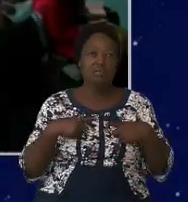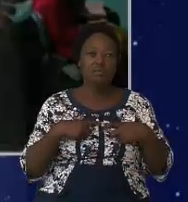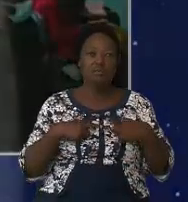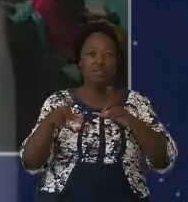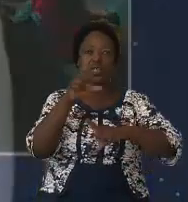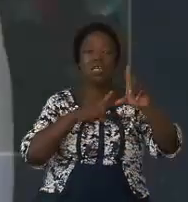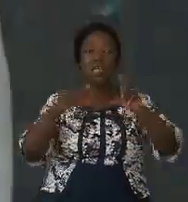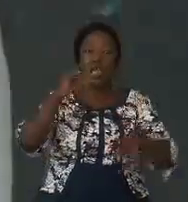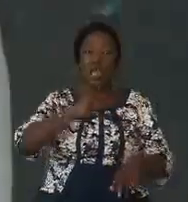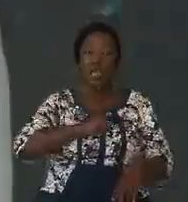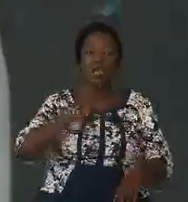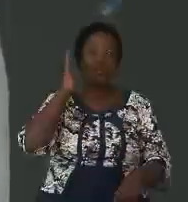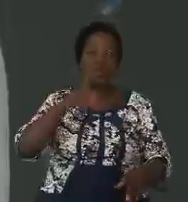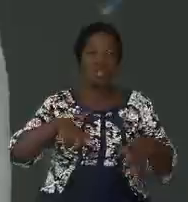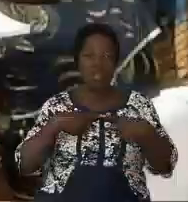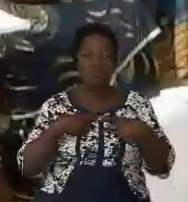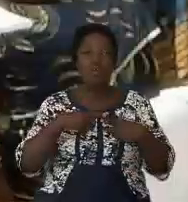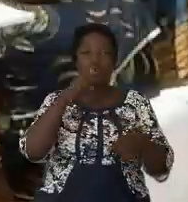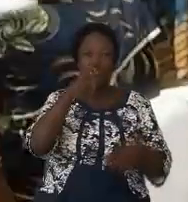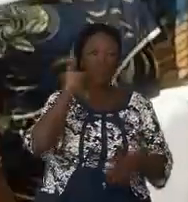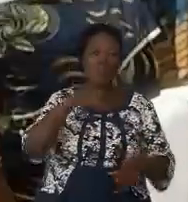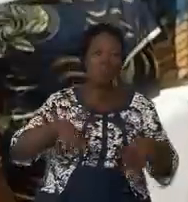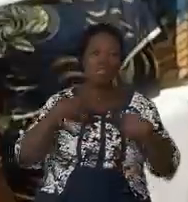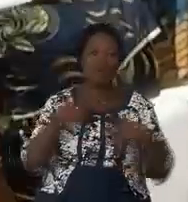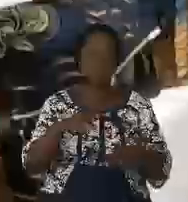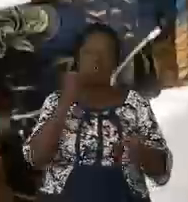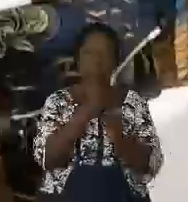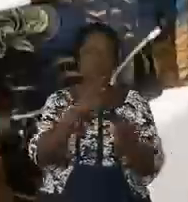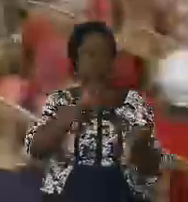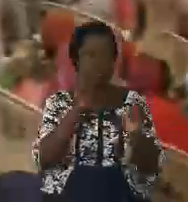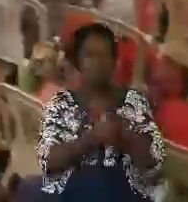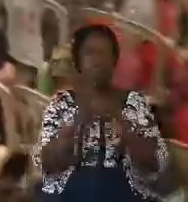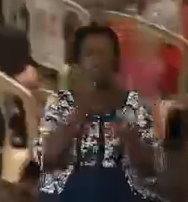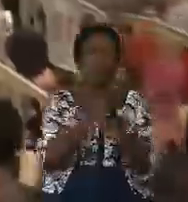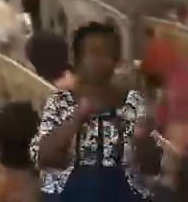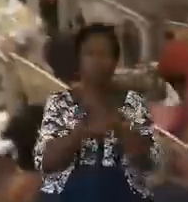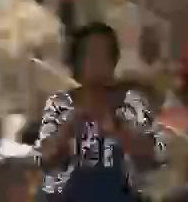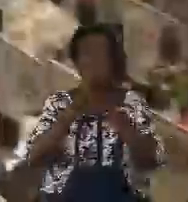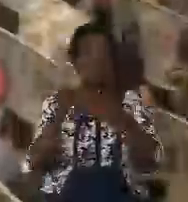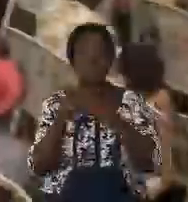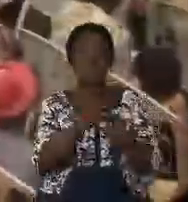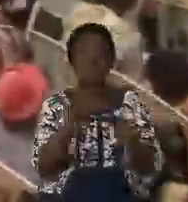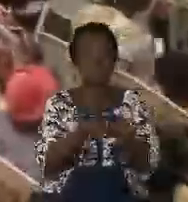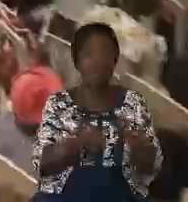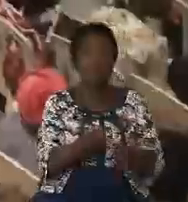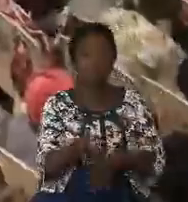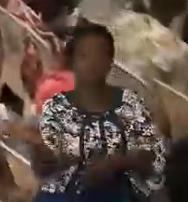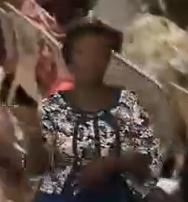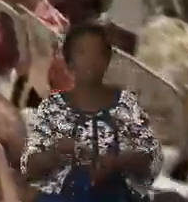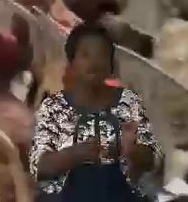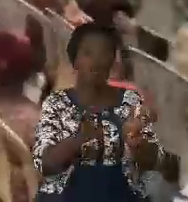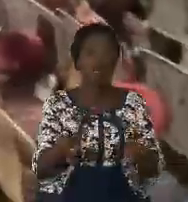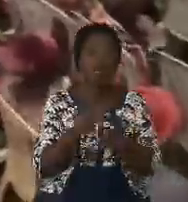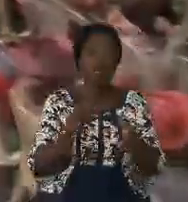and leave him. I will leave. You will leave. Just turn. You're going